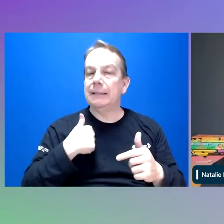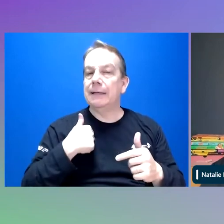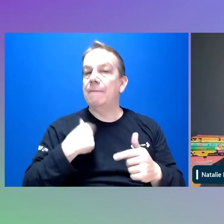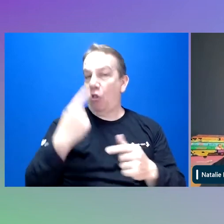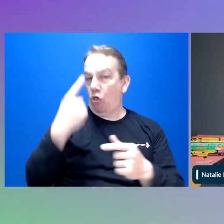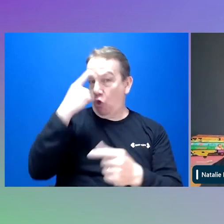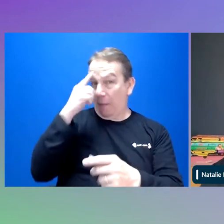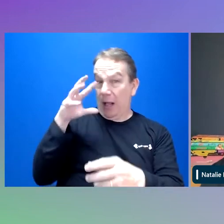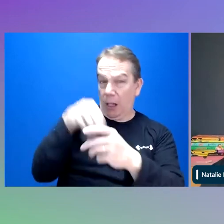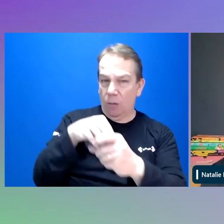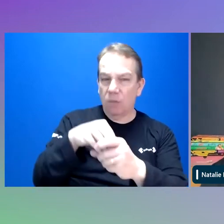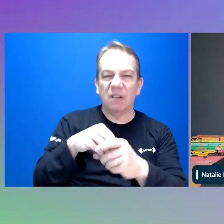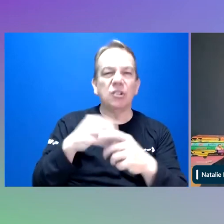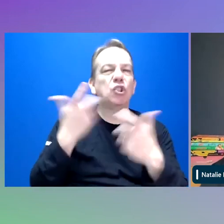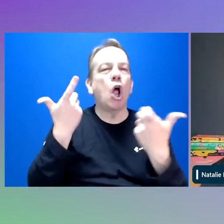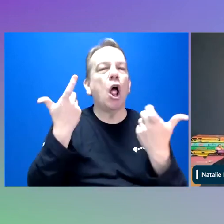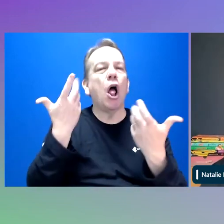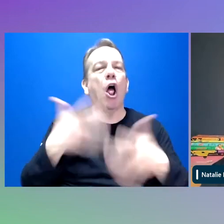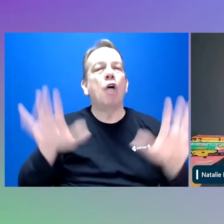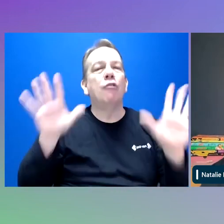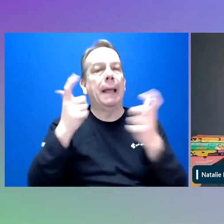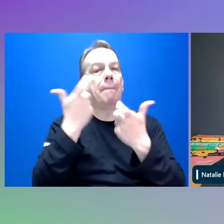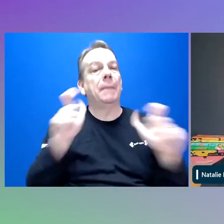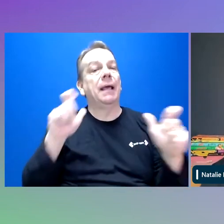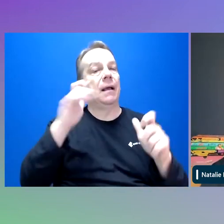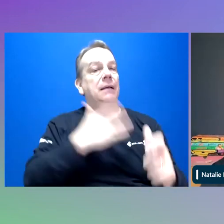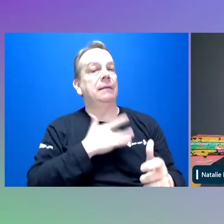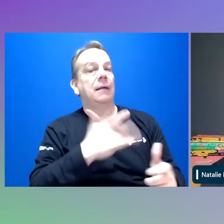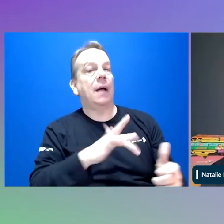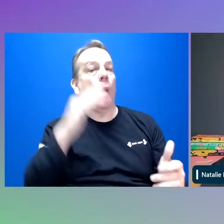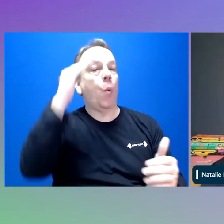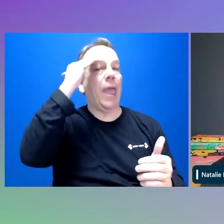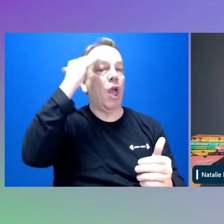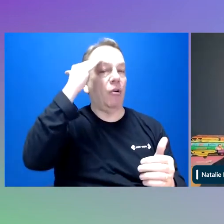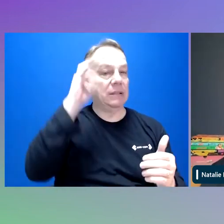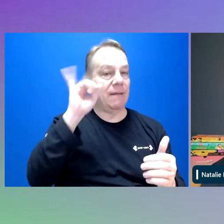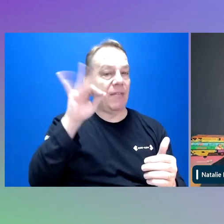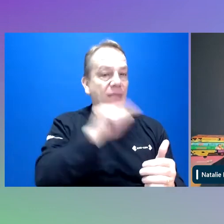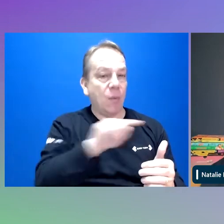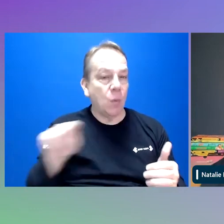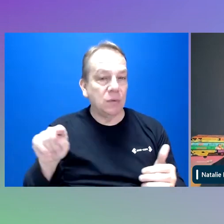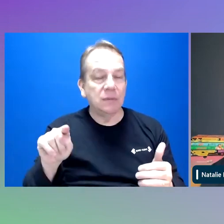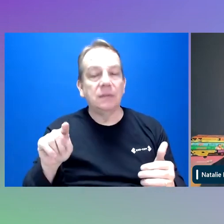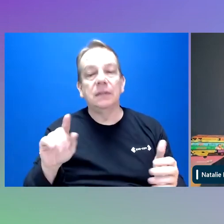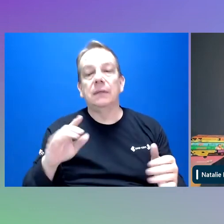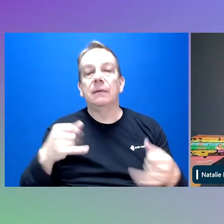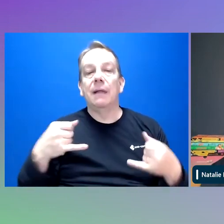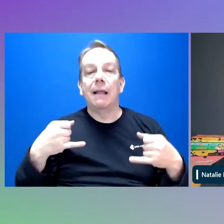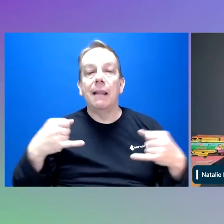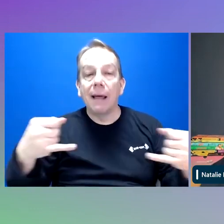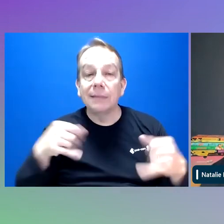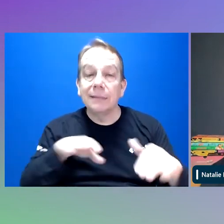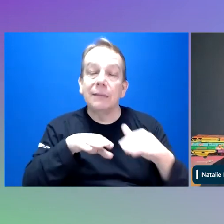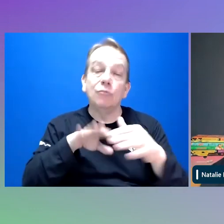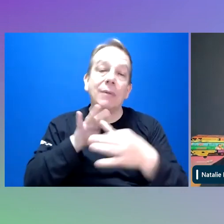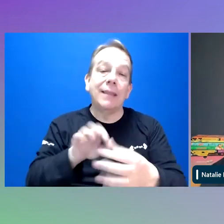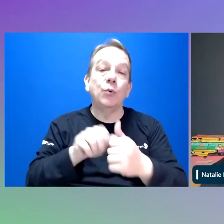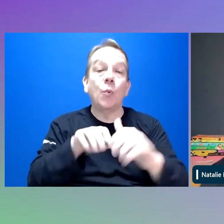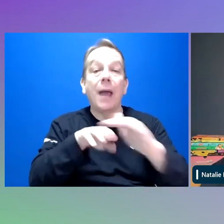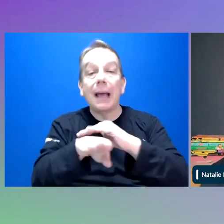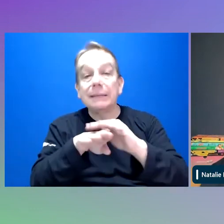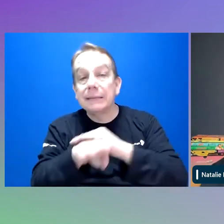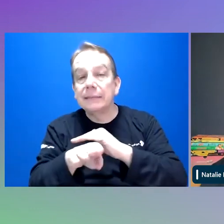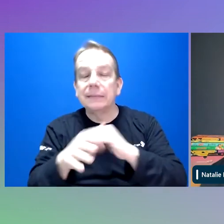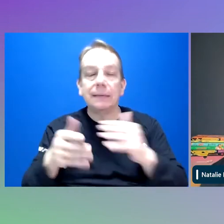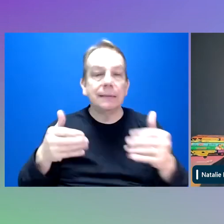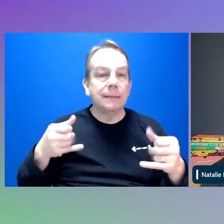it's already quite a big awareness. And there's also lines of access needs, what people identify with,